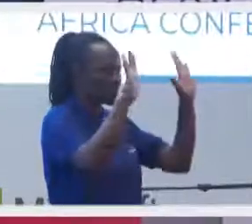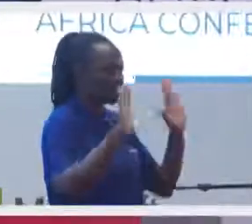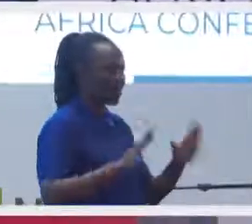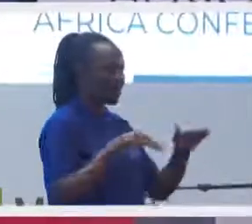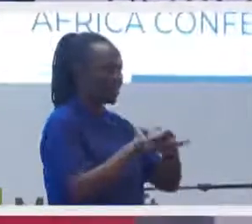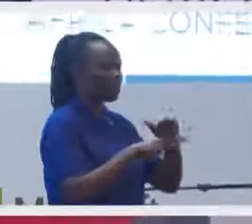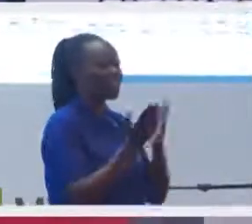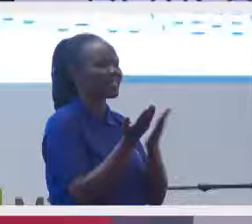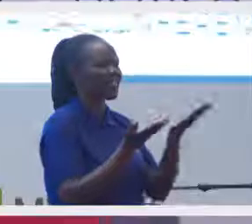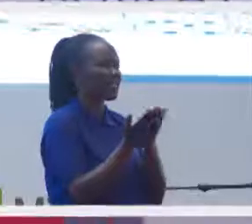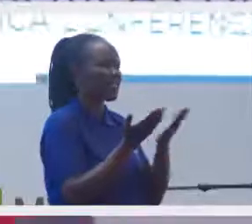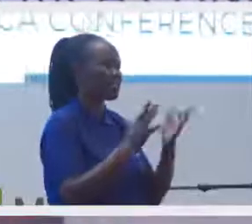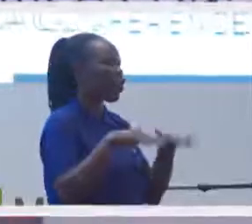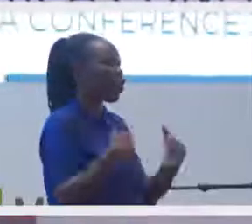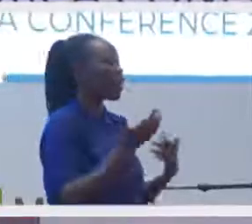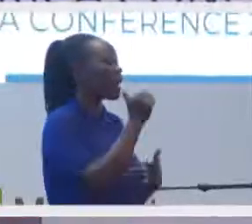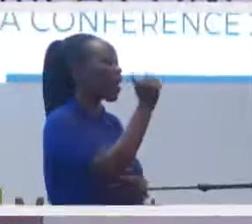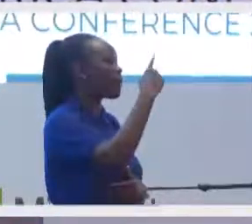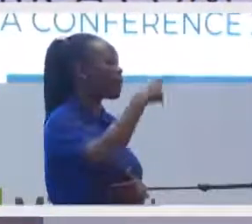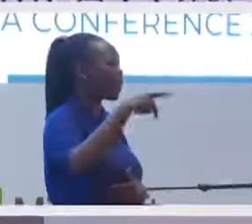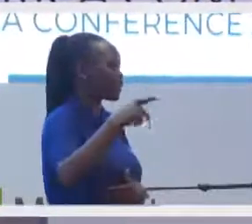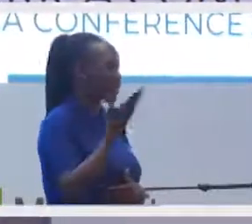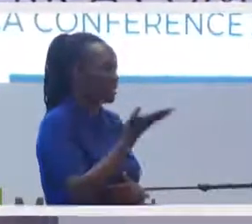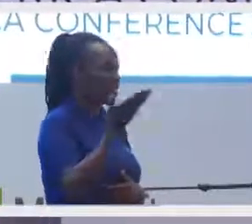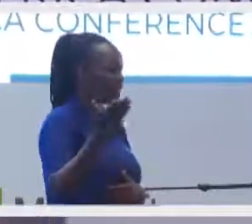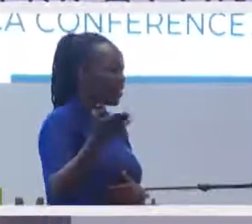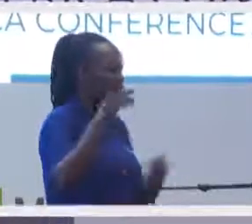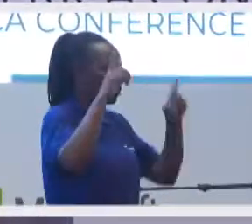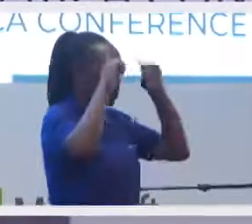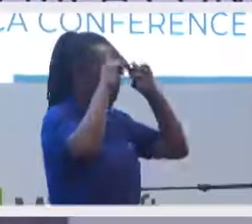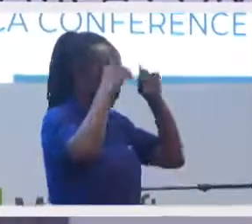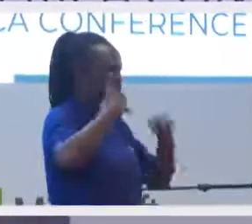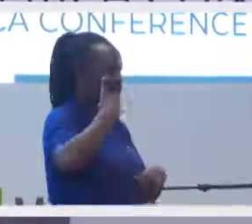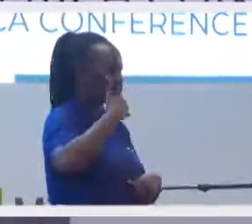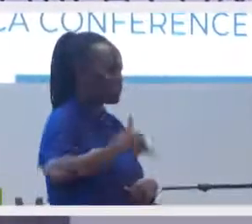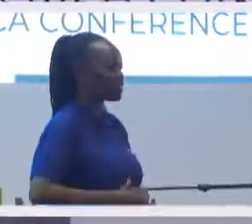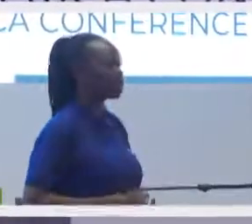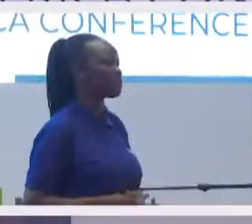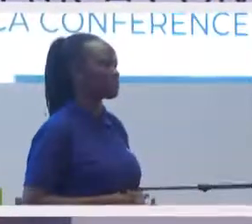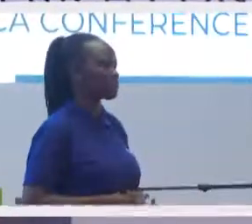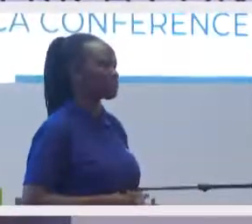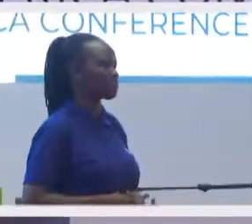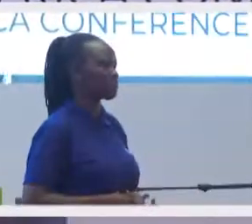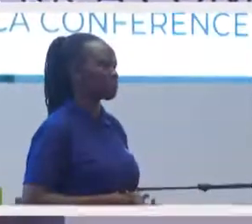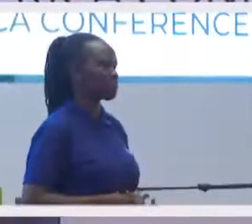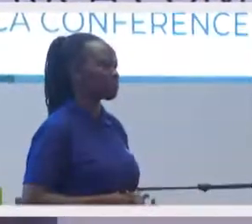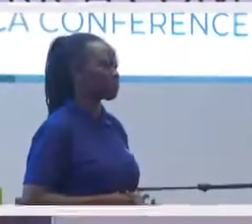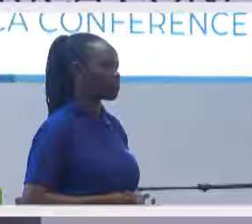accessibility services or applications that are available right now on Android phones.